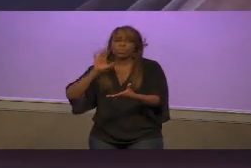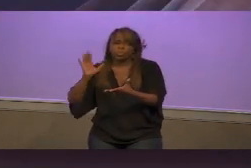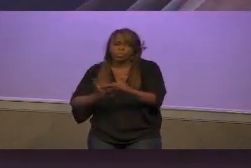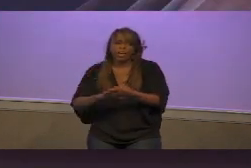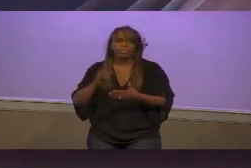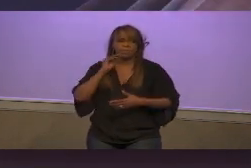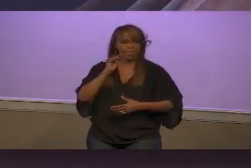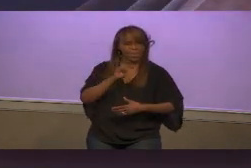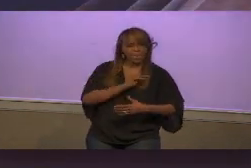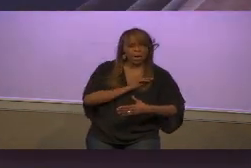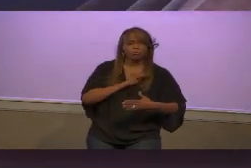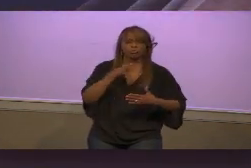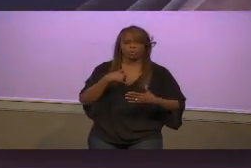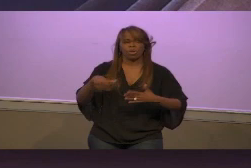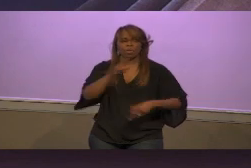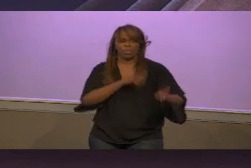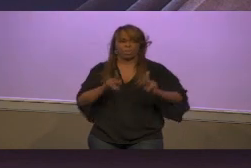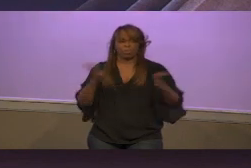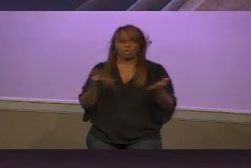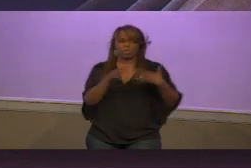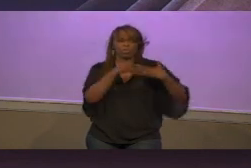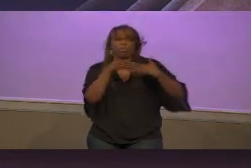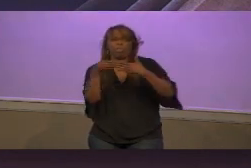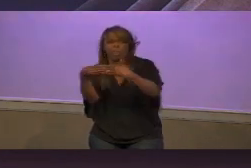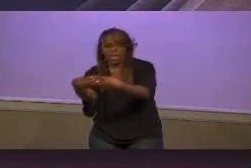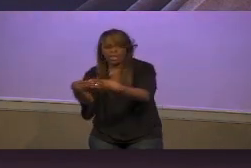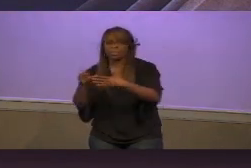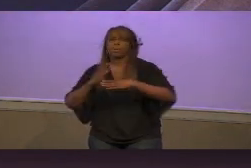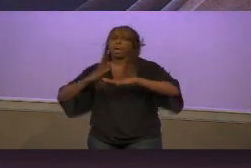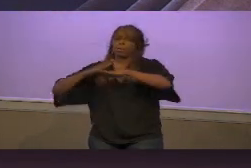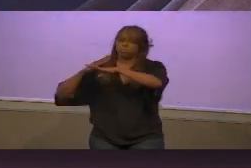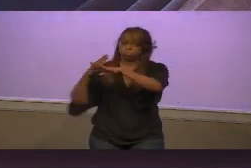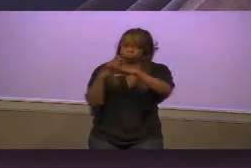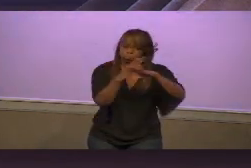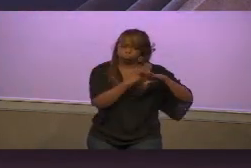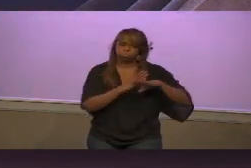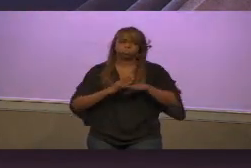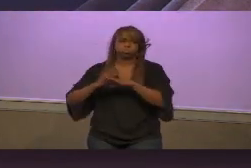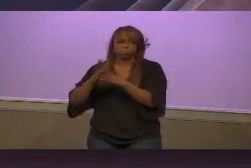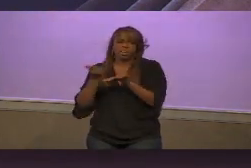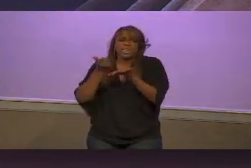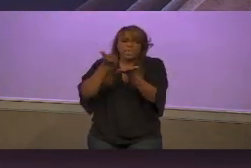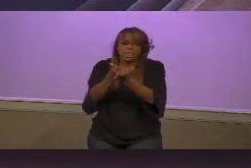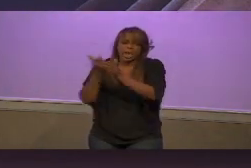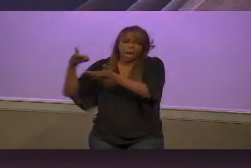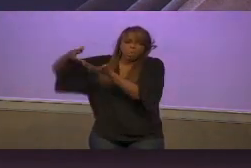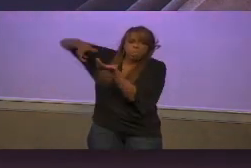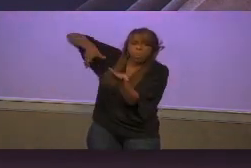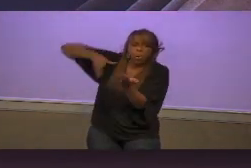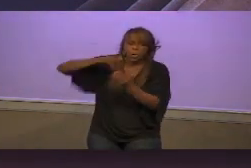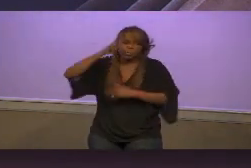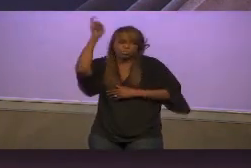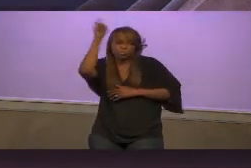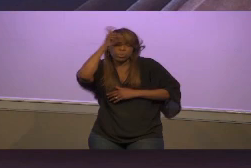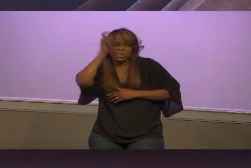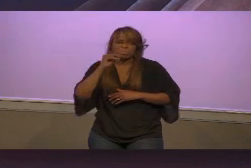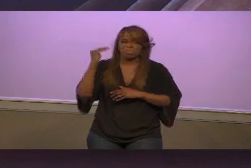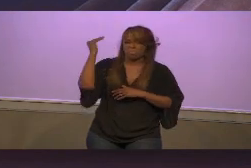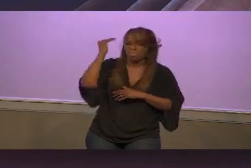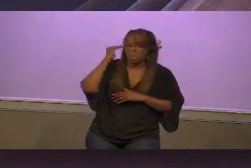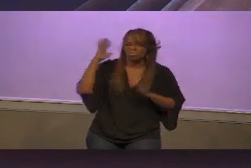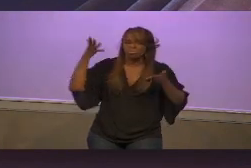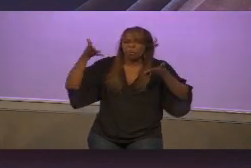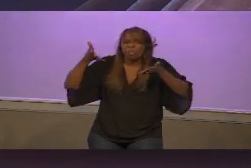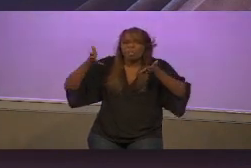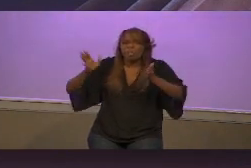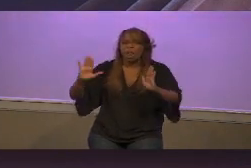they lead your people, oh God. Crown their heads with wisdom and knowledge. Cover them with your divine protection. Let your blood overshadow